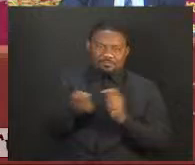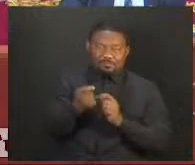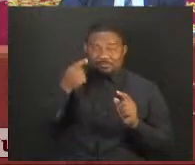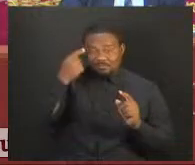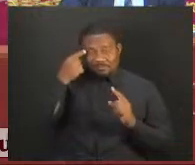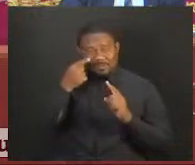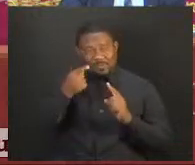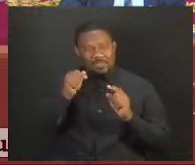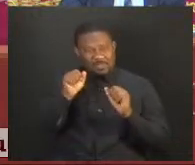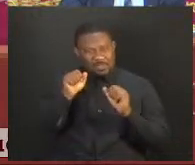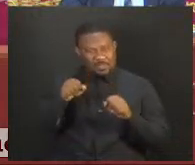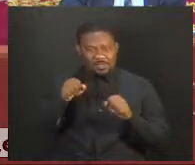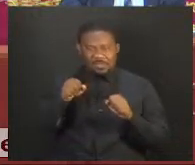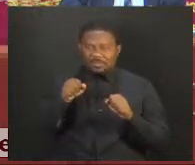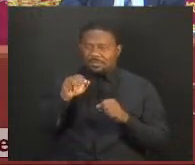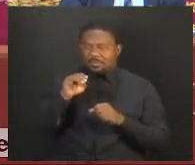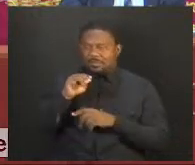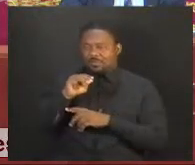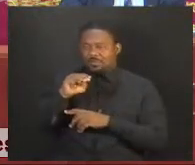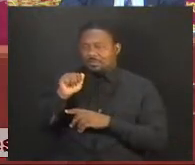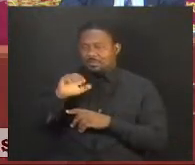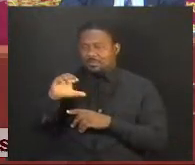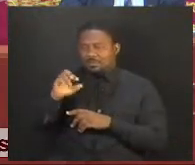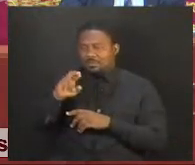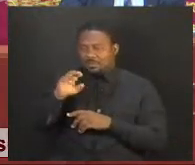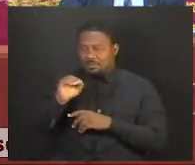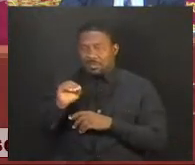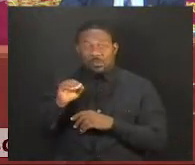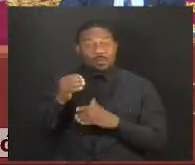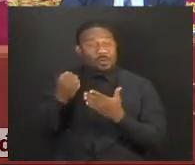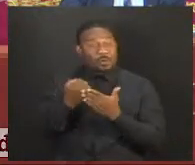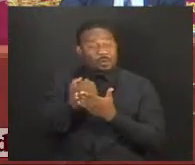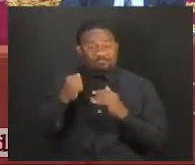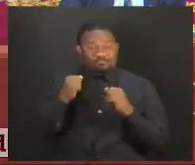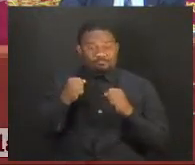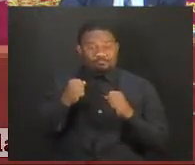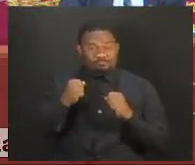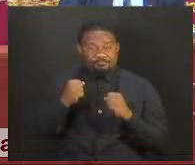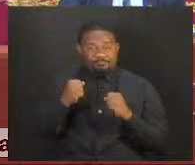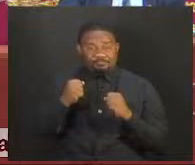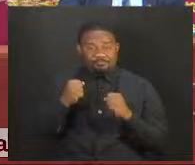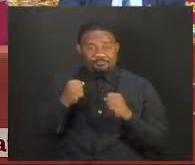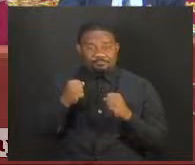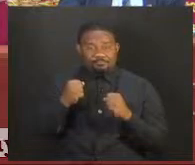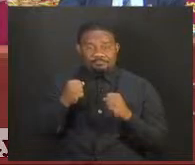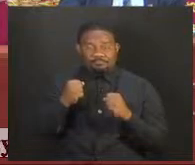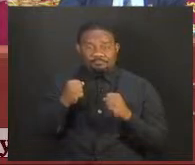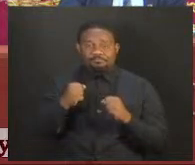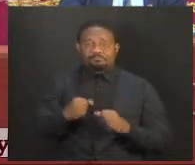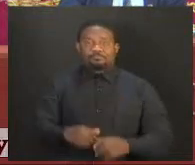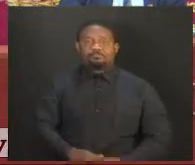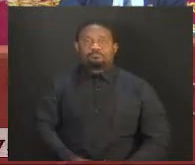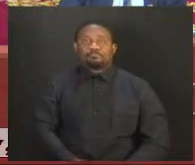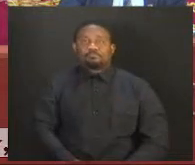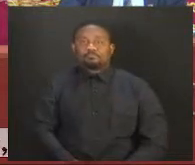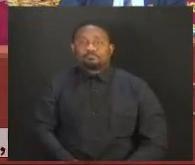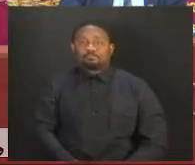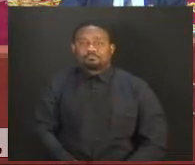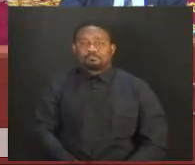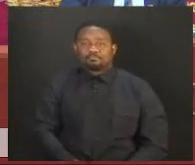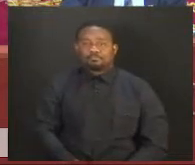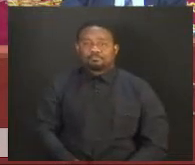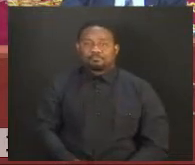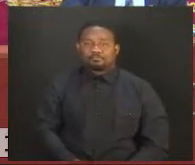the macroeconomic stability of the country within the macroeconomic and fiscal framework.